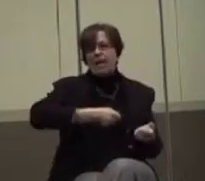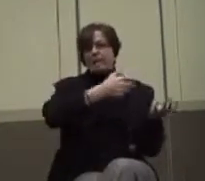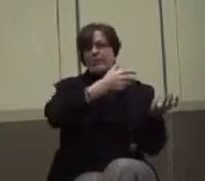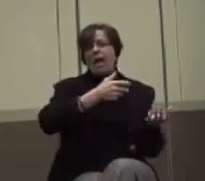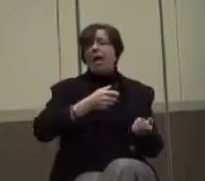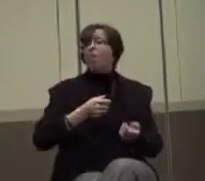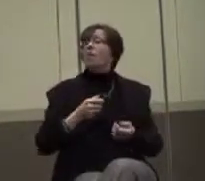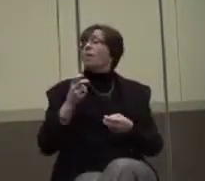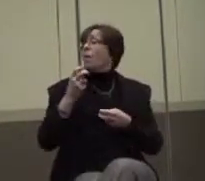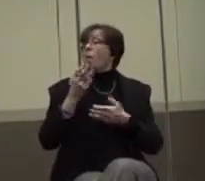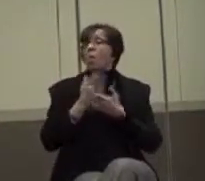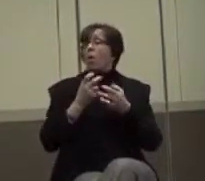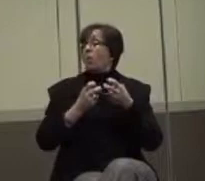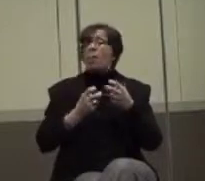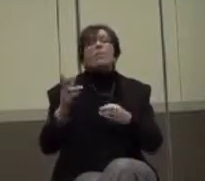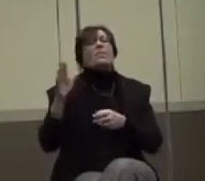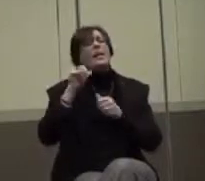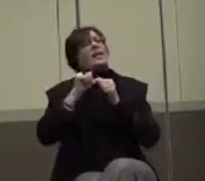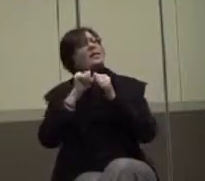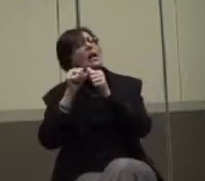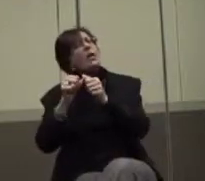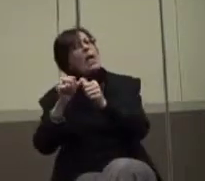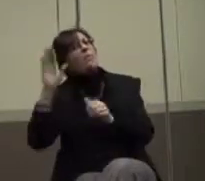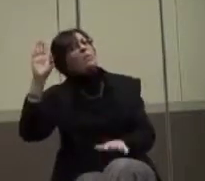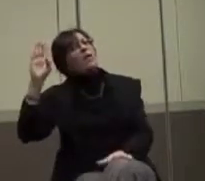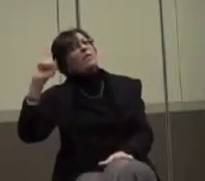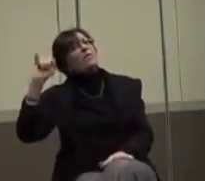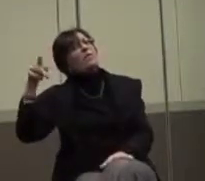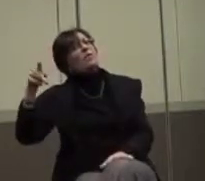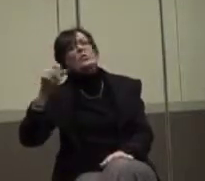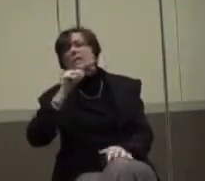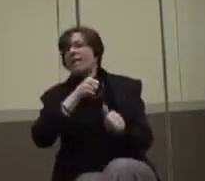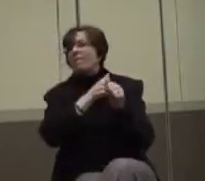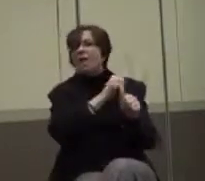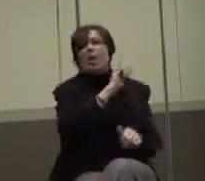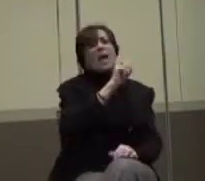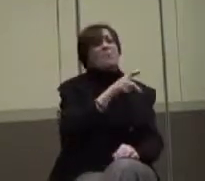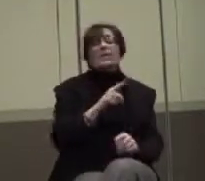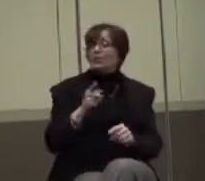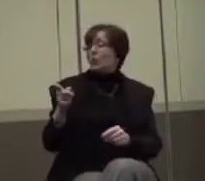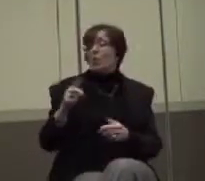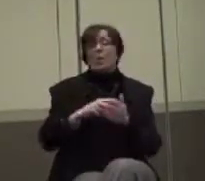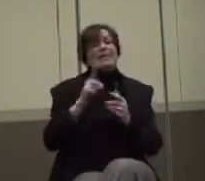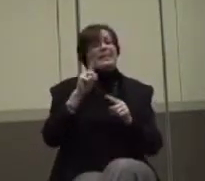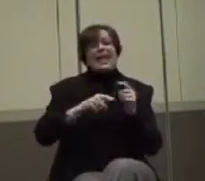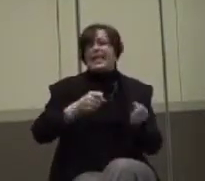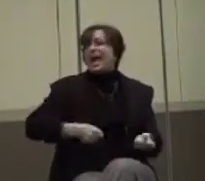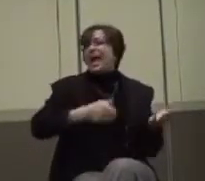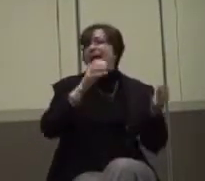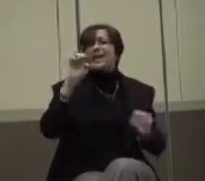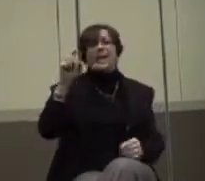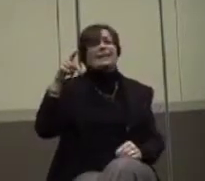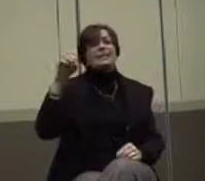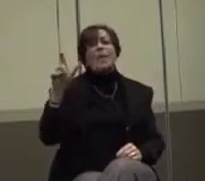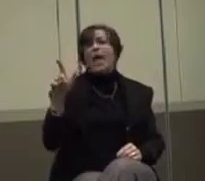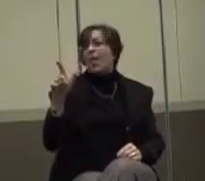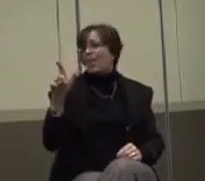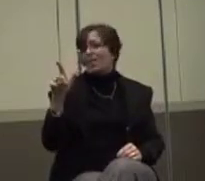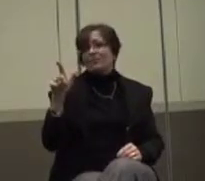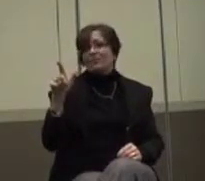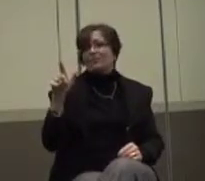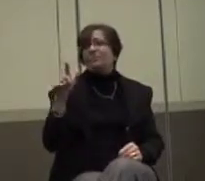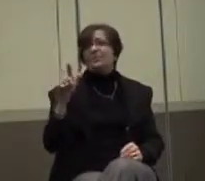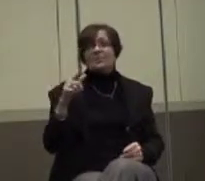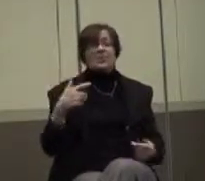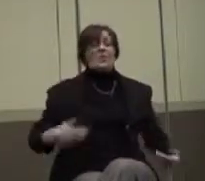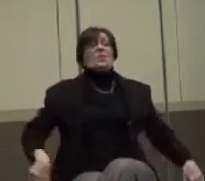out the behavior intervention plan. So they didn't follow the IEP. So they're not going to be able to do that. All right? And it's just frosting the administration